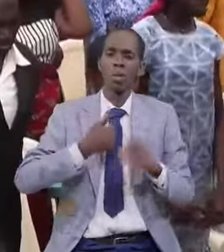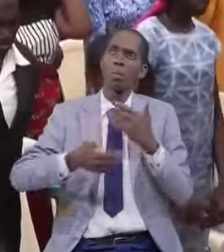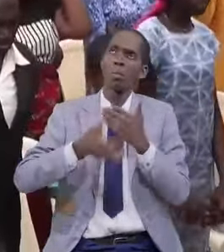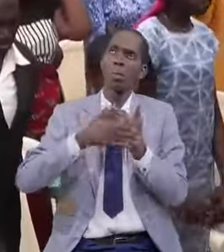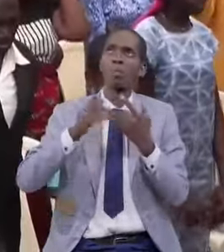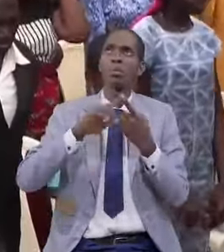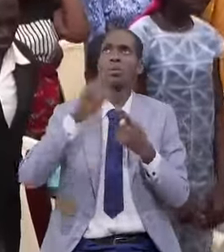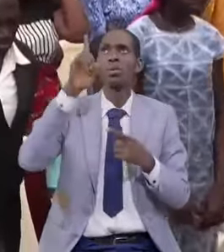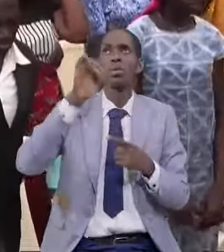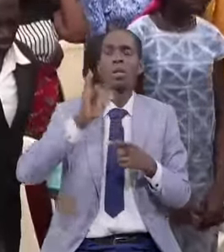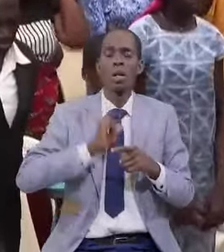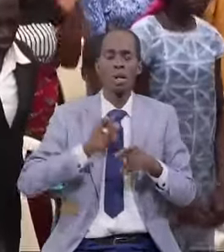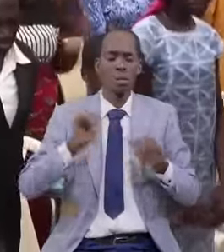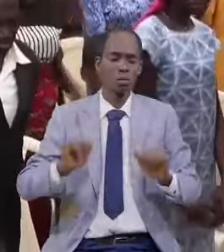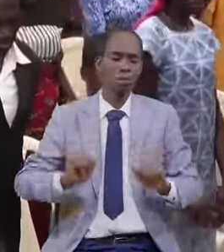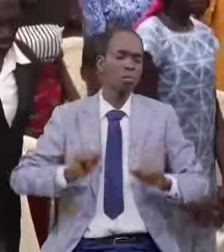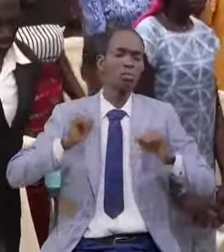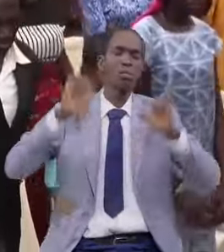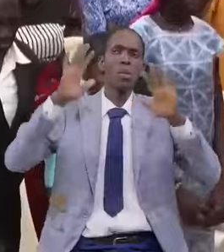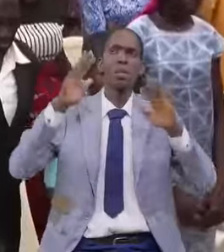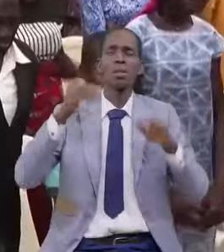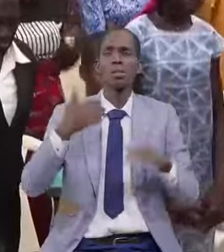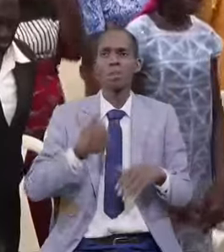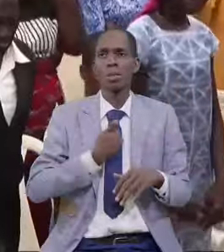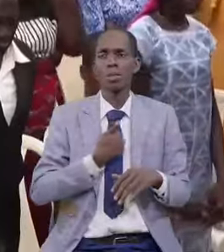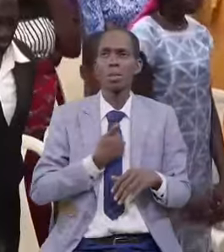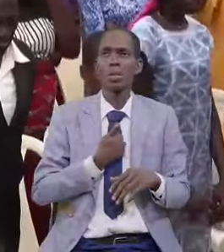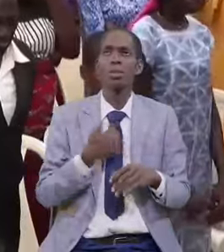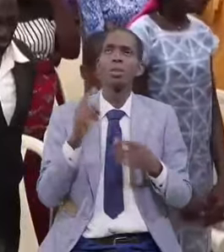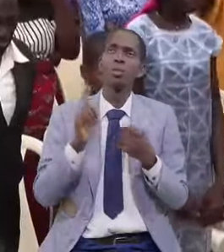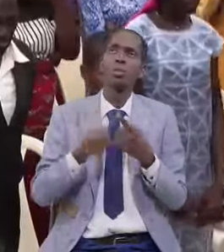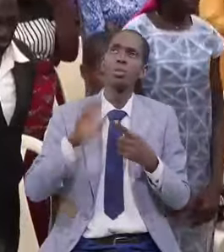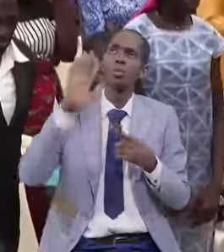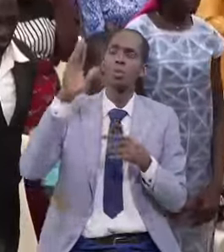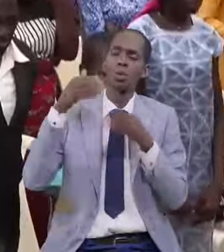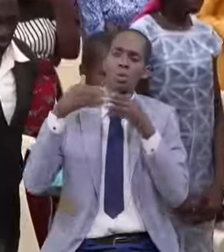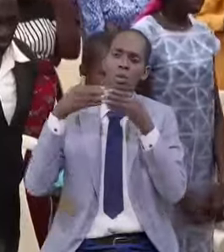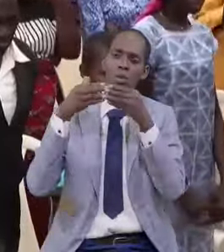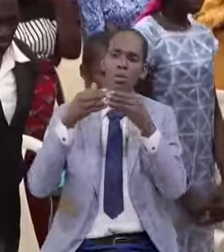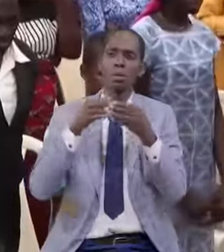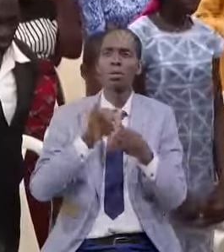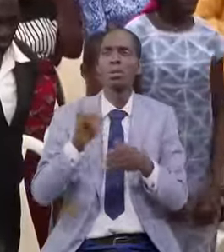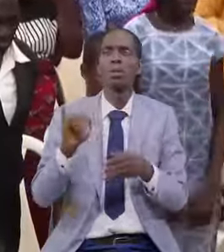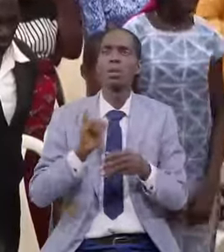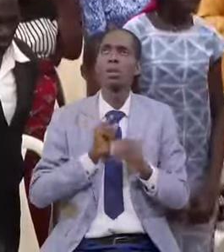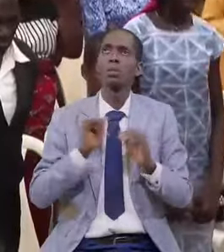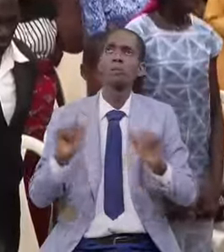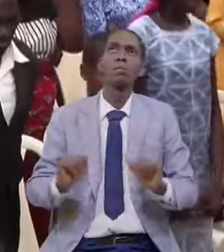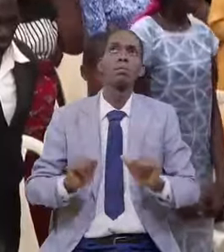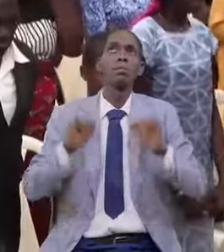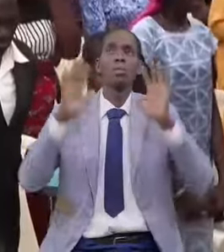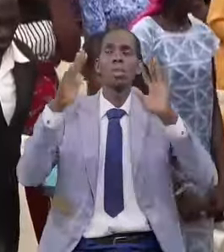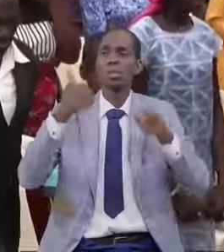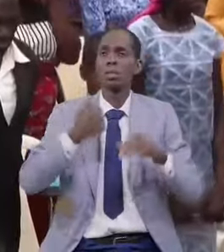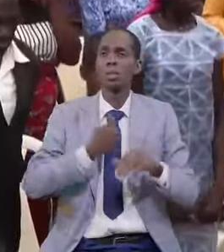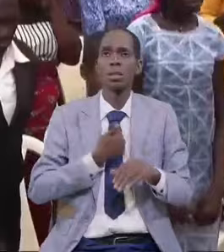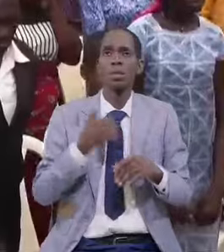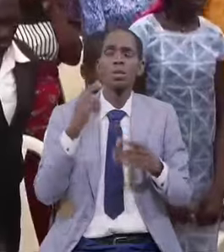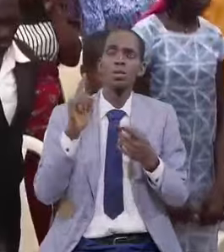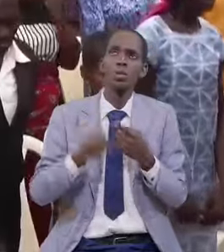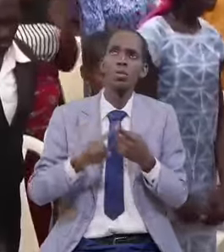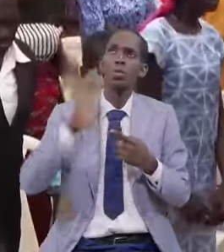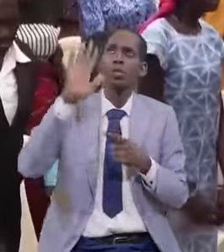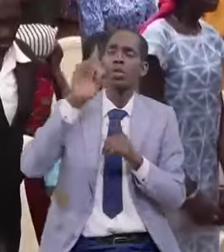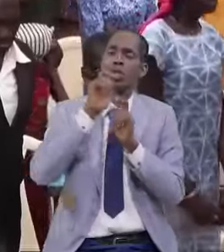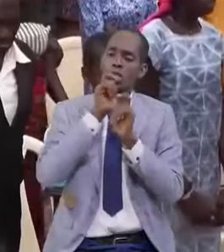give yourself I give myself to your leadership I give myself to your for your gift unto